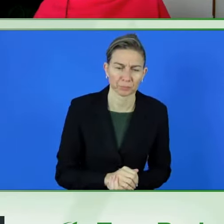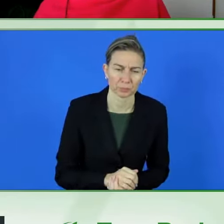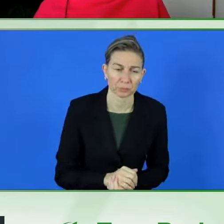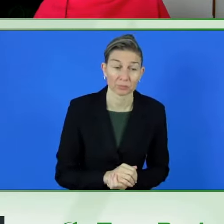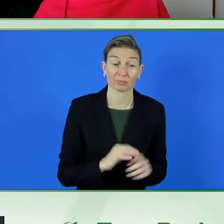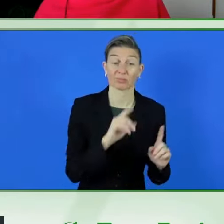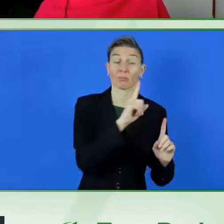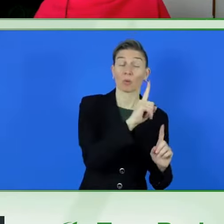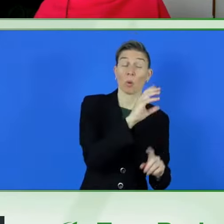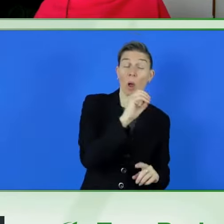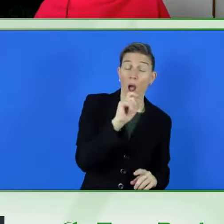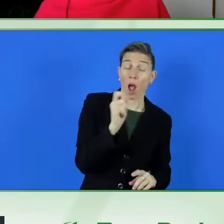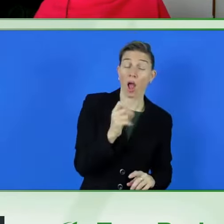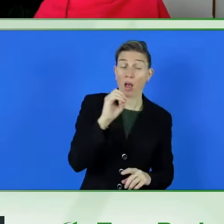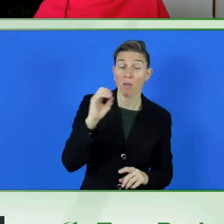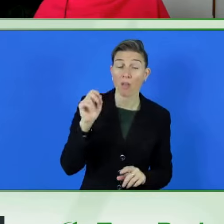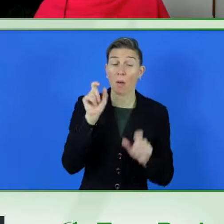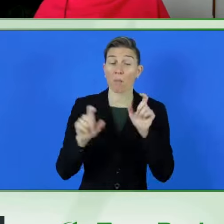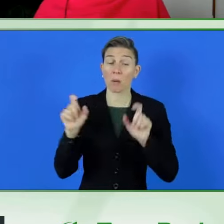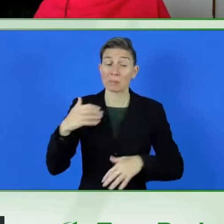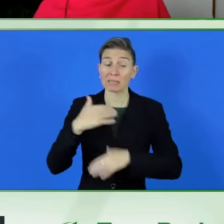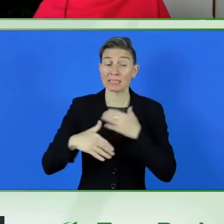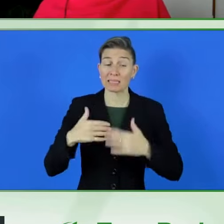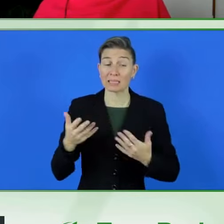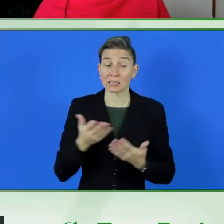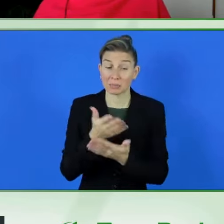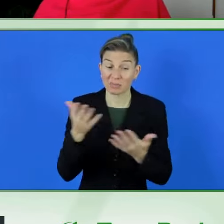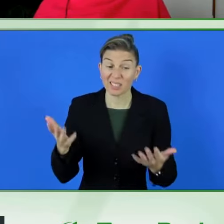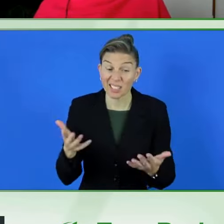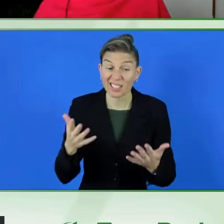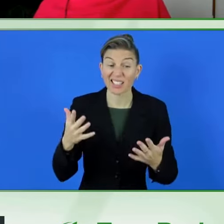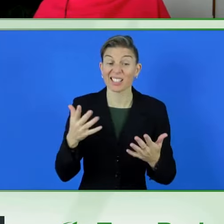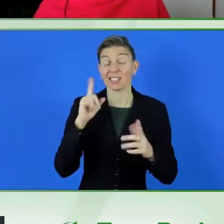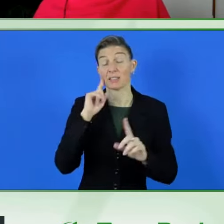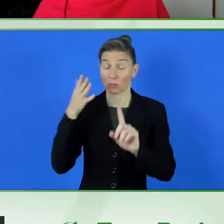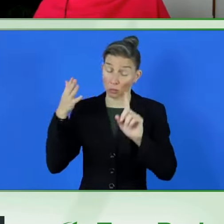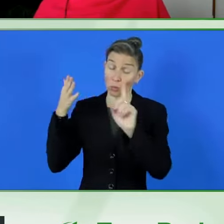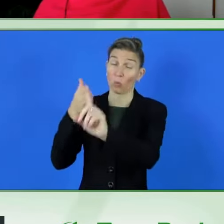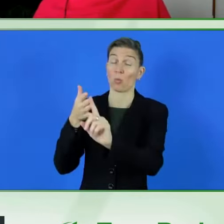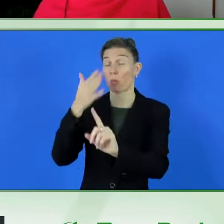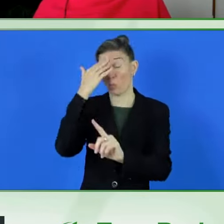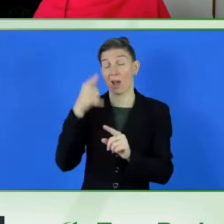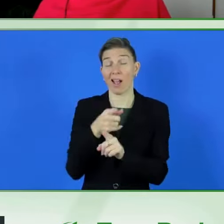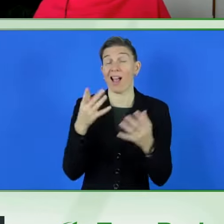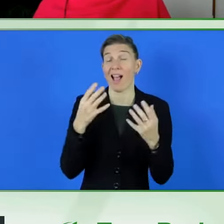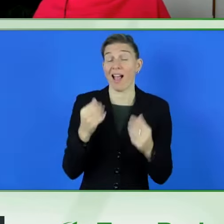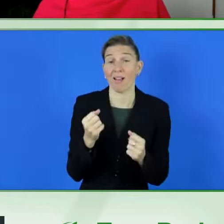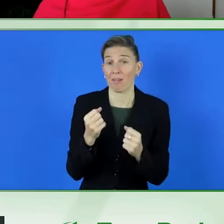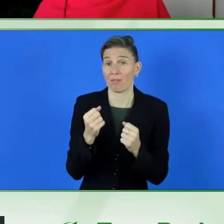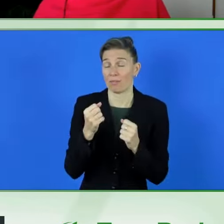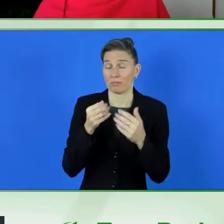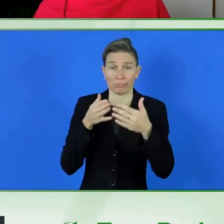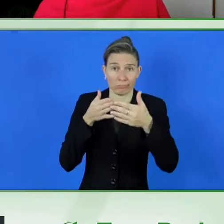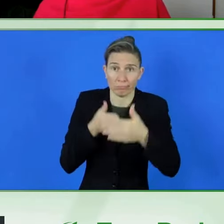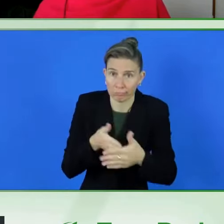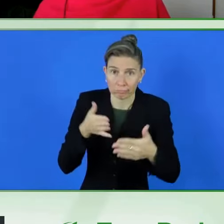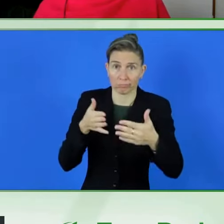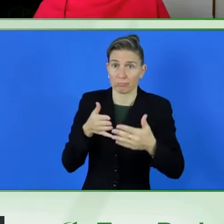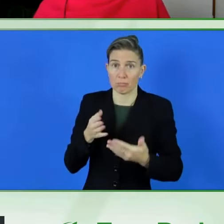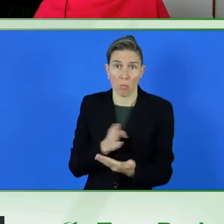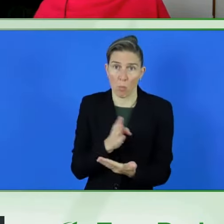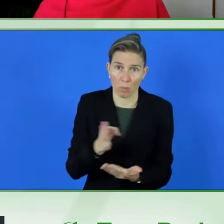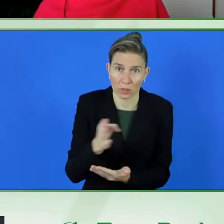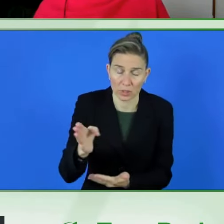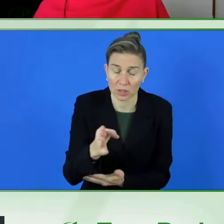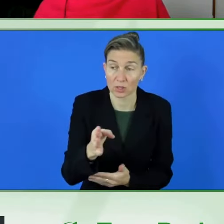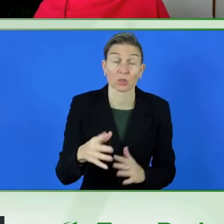disabilities and for persons with limited mobility living in Zagreb or are visiting Zagreb. Please,